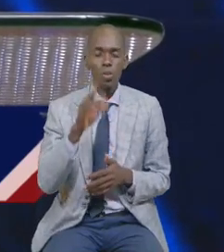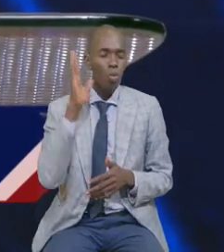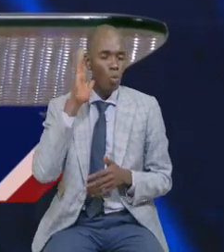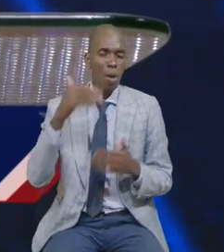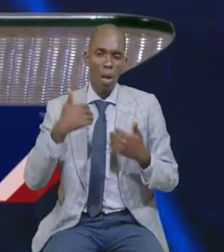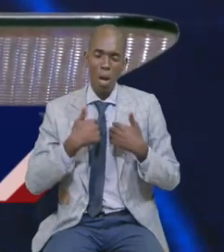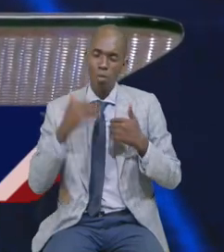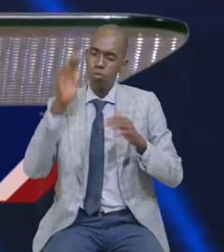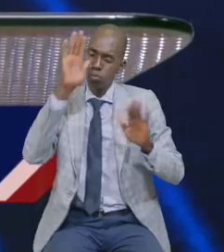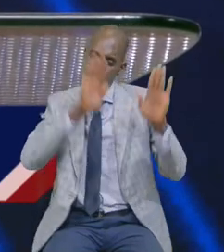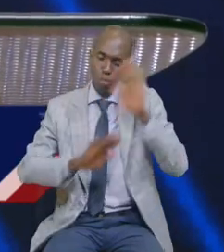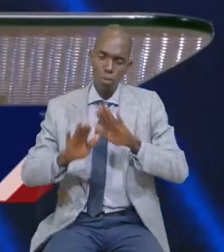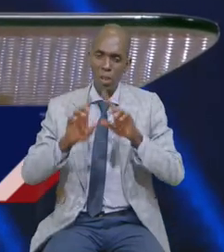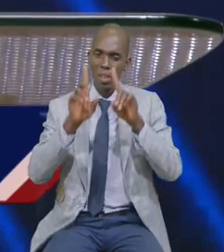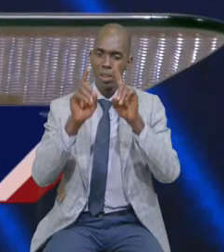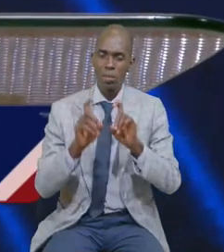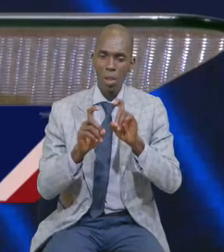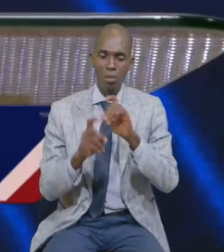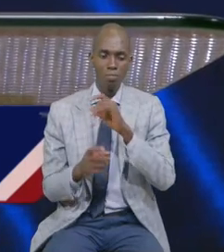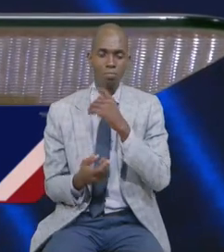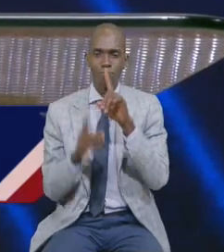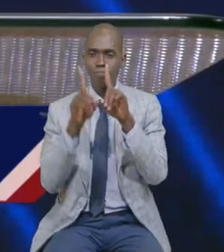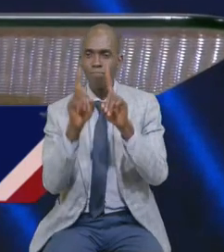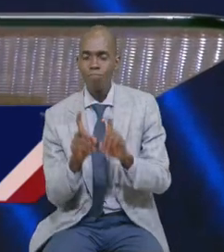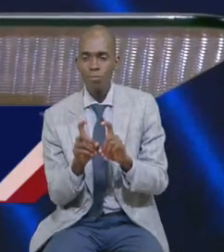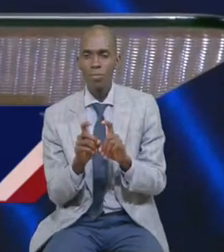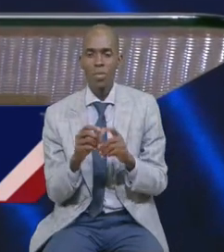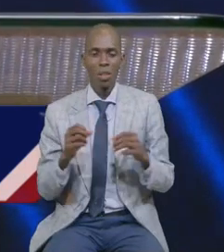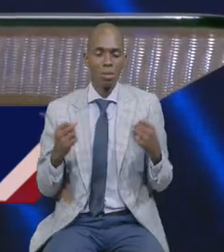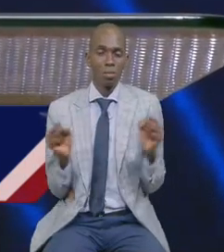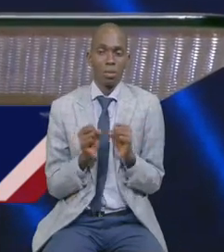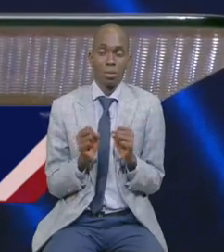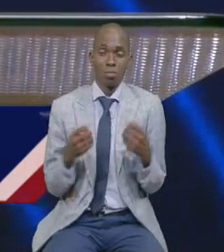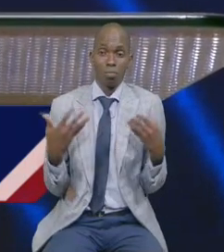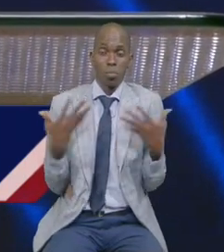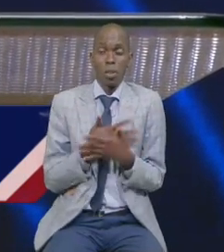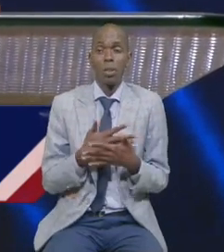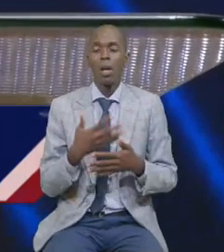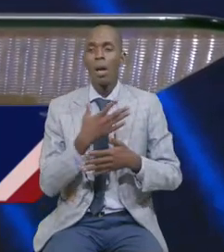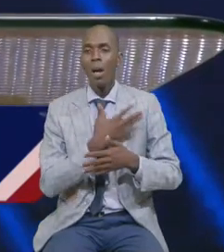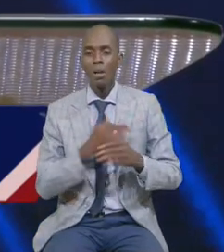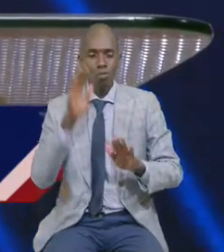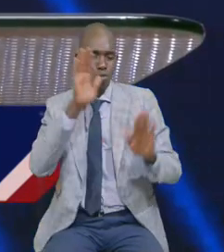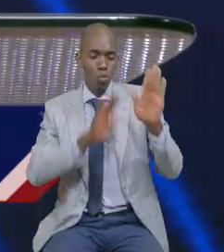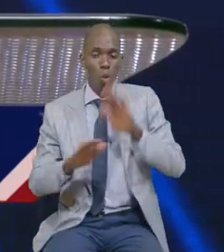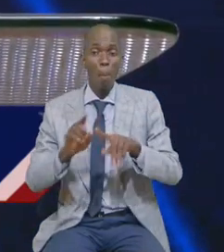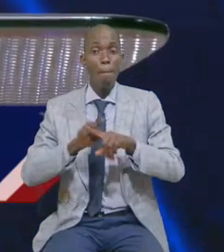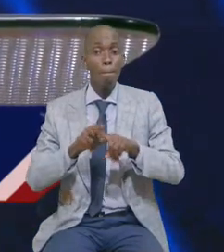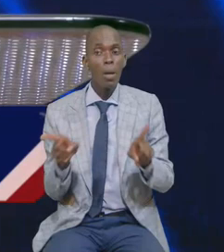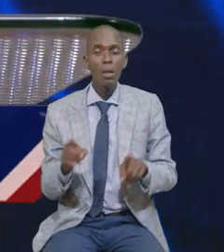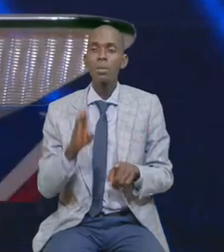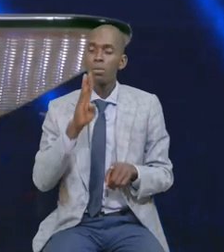tribulation, trial, testing, threats, threatenings, and tribulation, but be of good